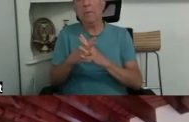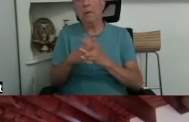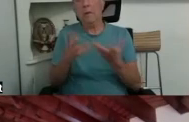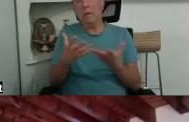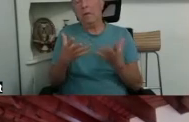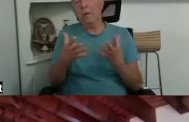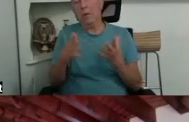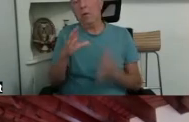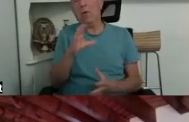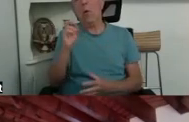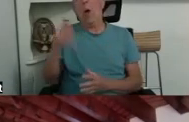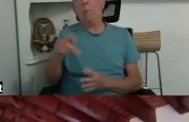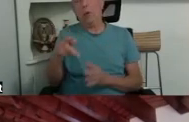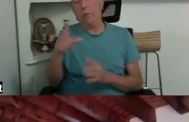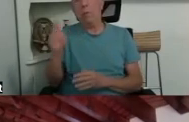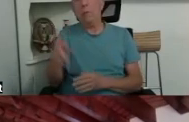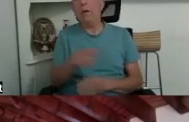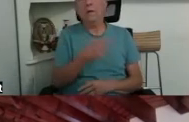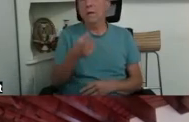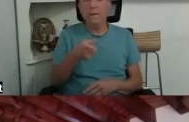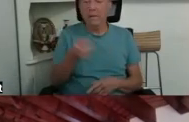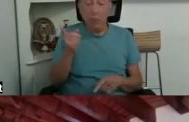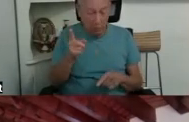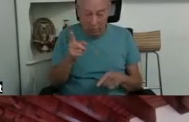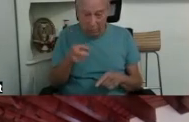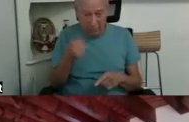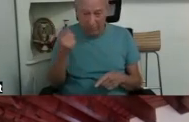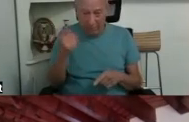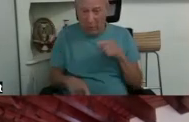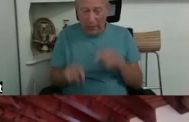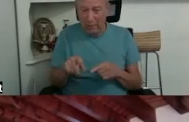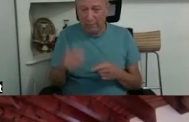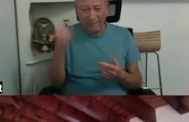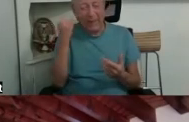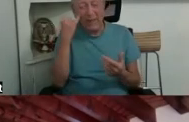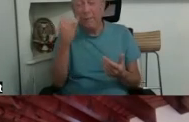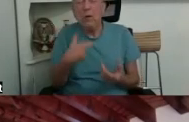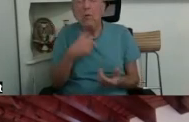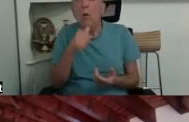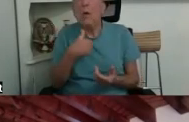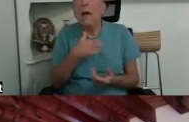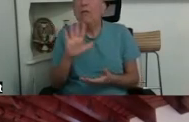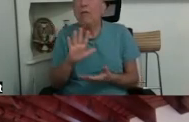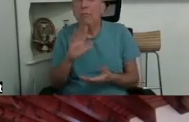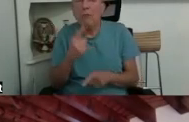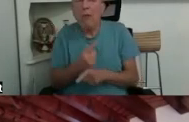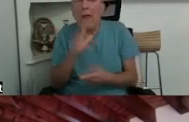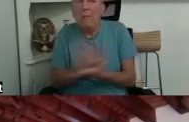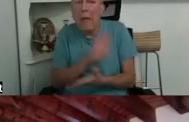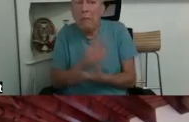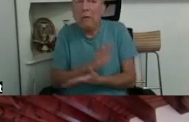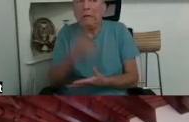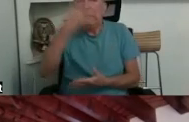be classified as an employee because of, for example, documentation status, LLCs are also